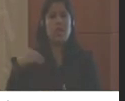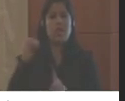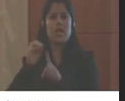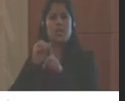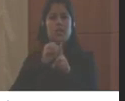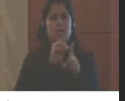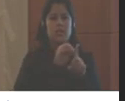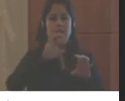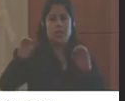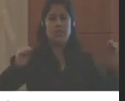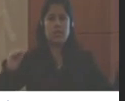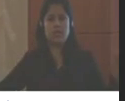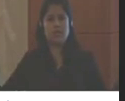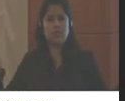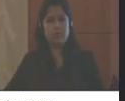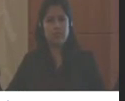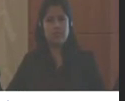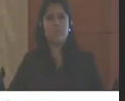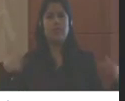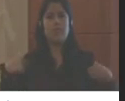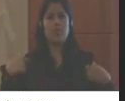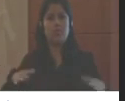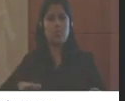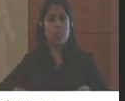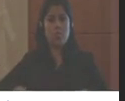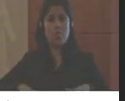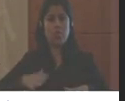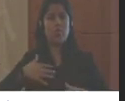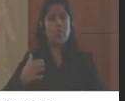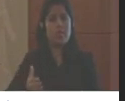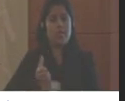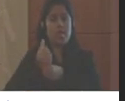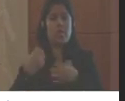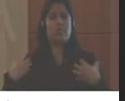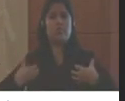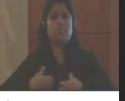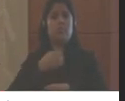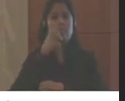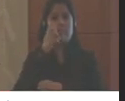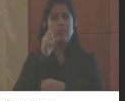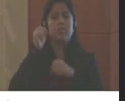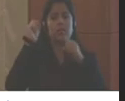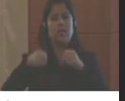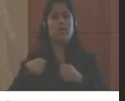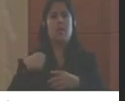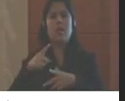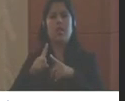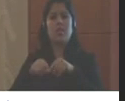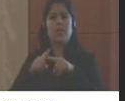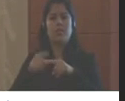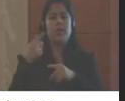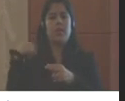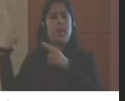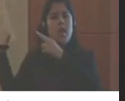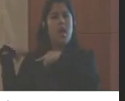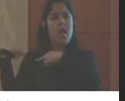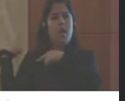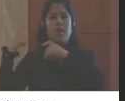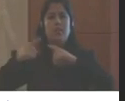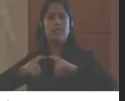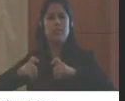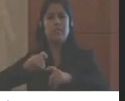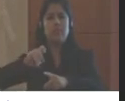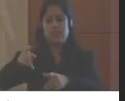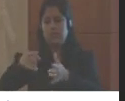Protection Service this information, and we're the ones who warn the entities. Our institution is